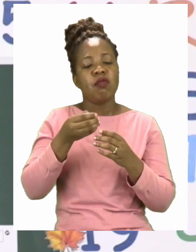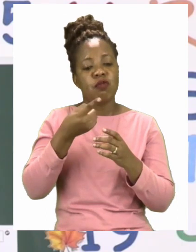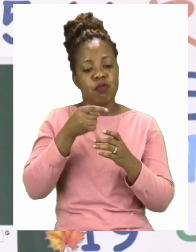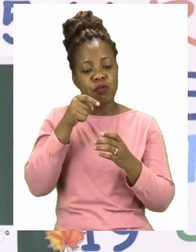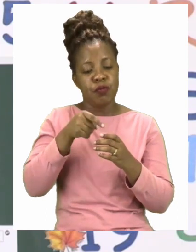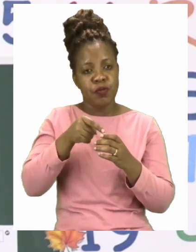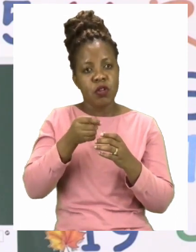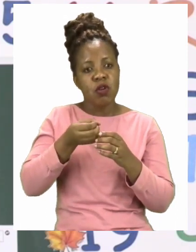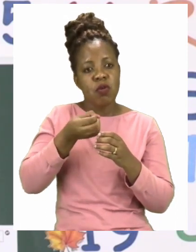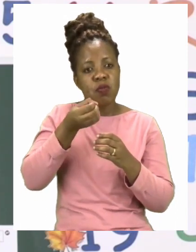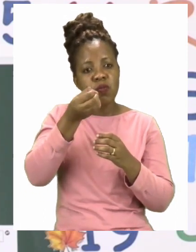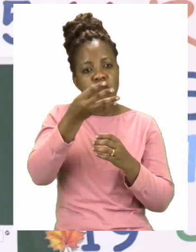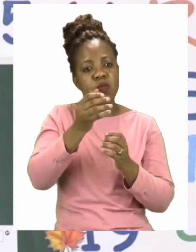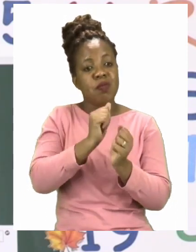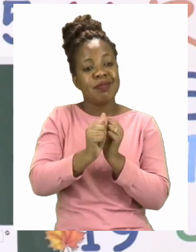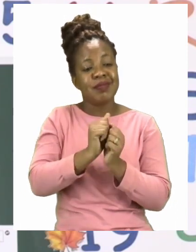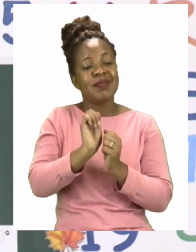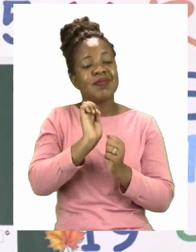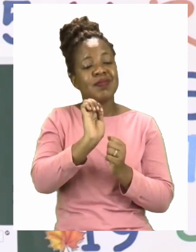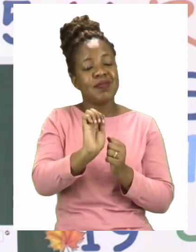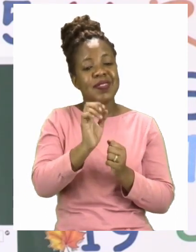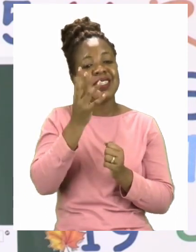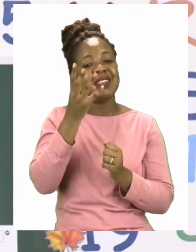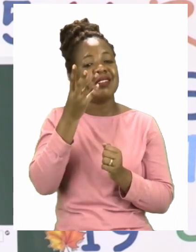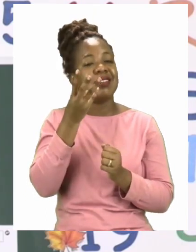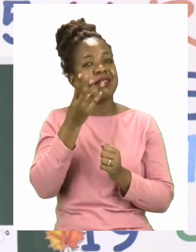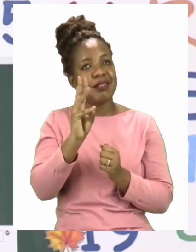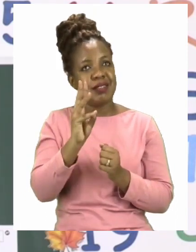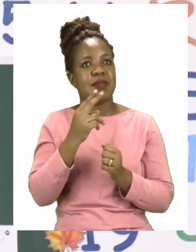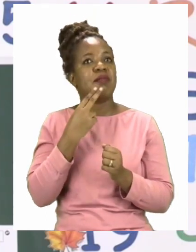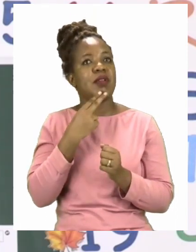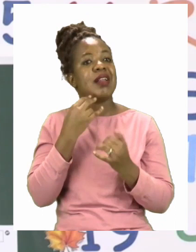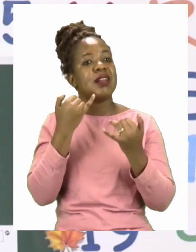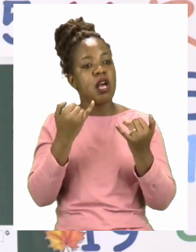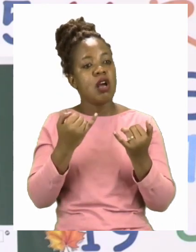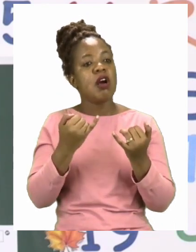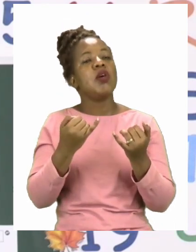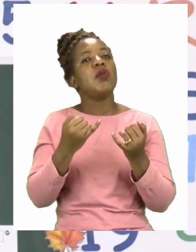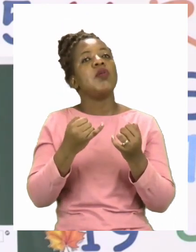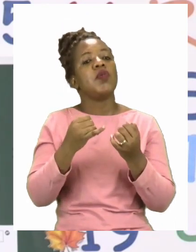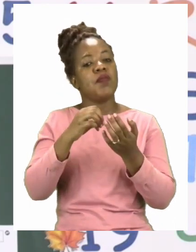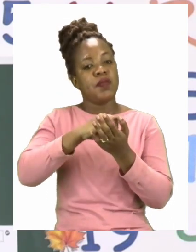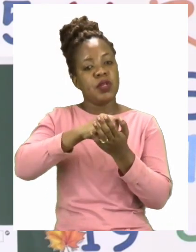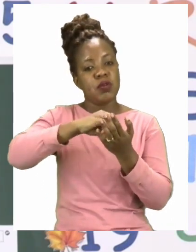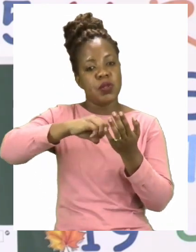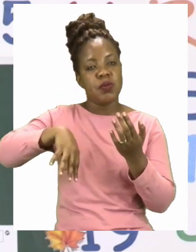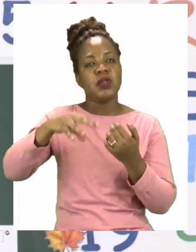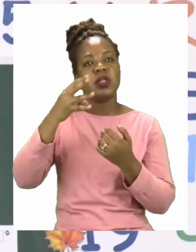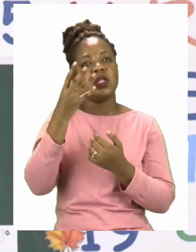we need to subtract. And what we are going to subtract is